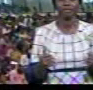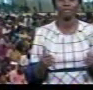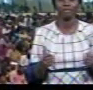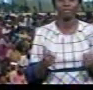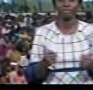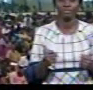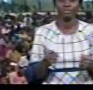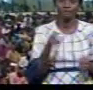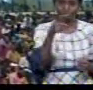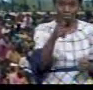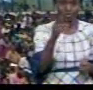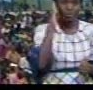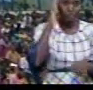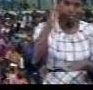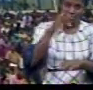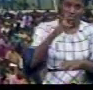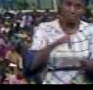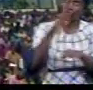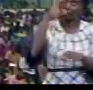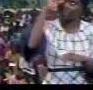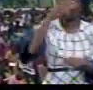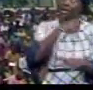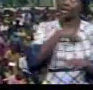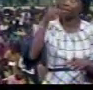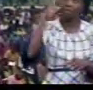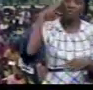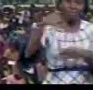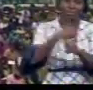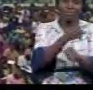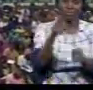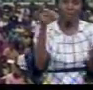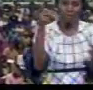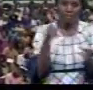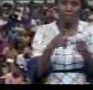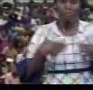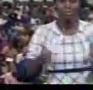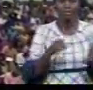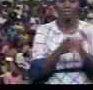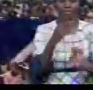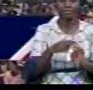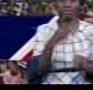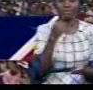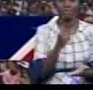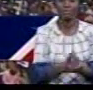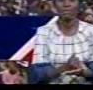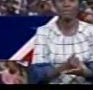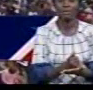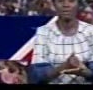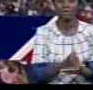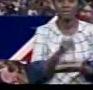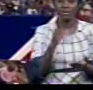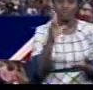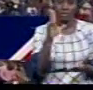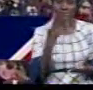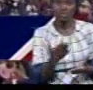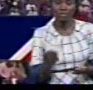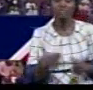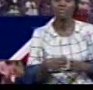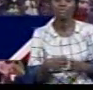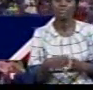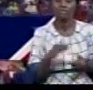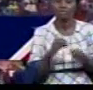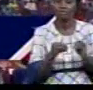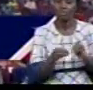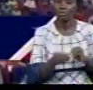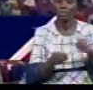you perfectly whole. Three things. Number one, the touch of healing